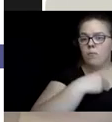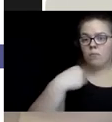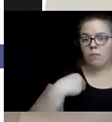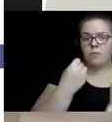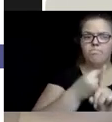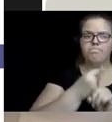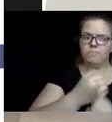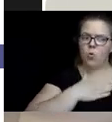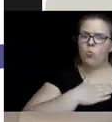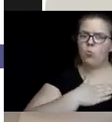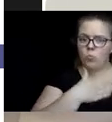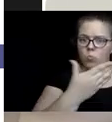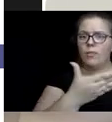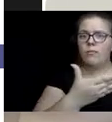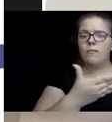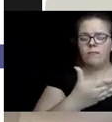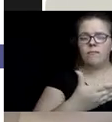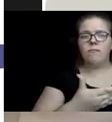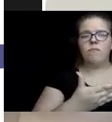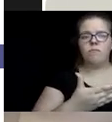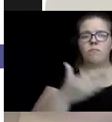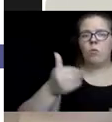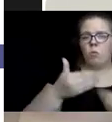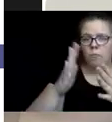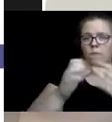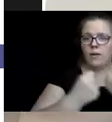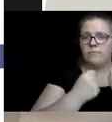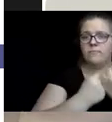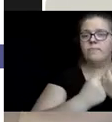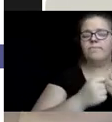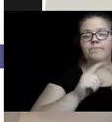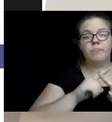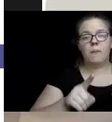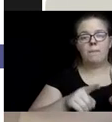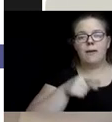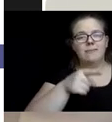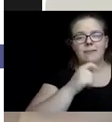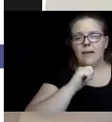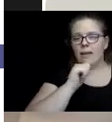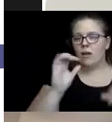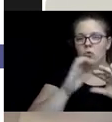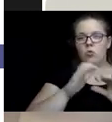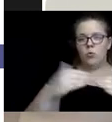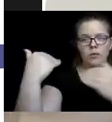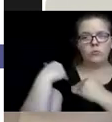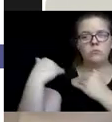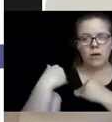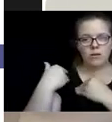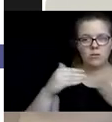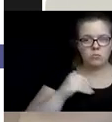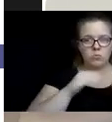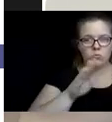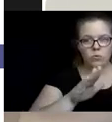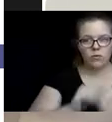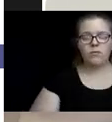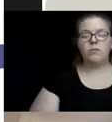than willing to provide assistance, but they are not doing it in a responsible way. So if you